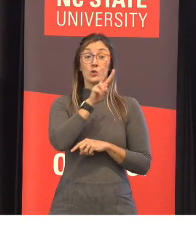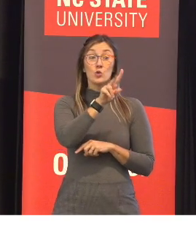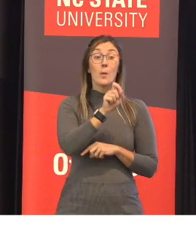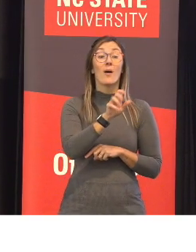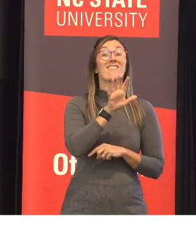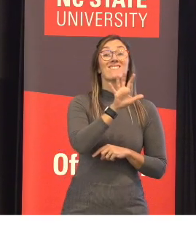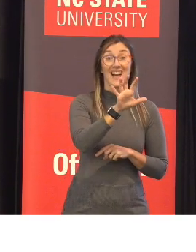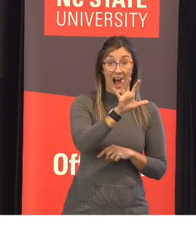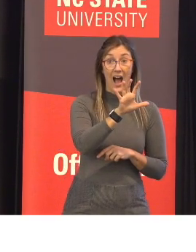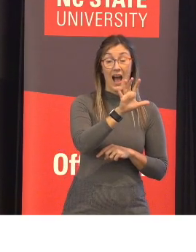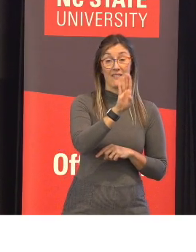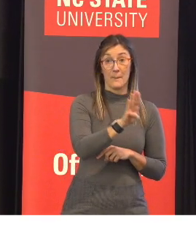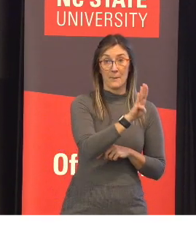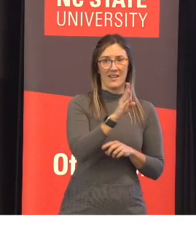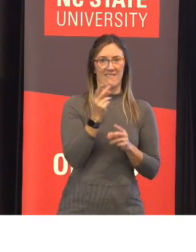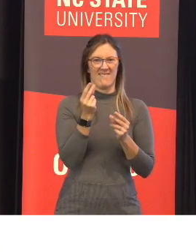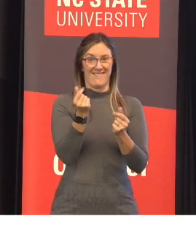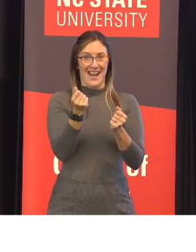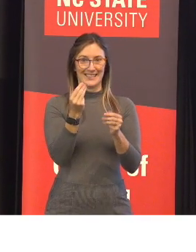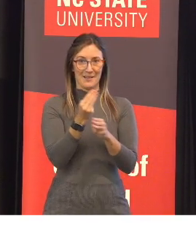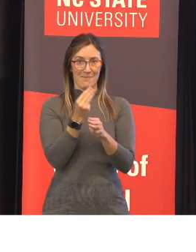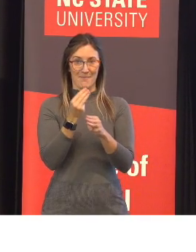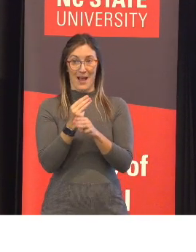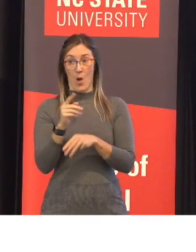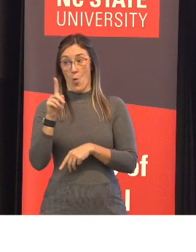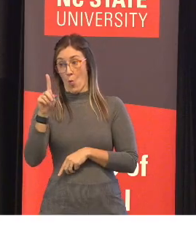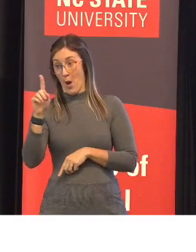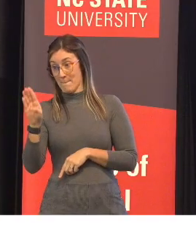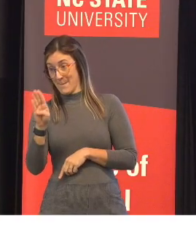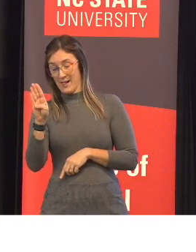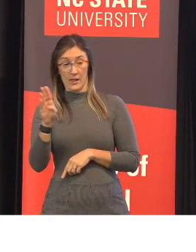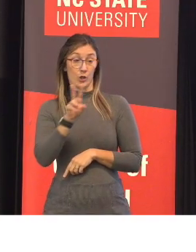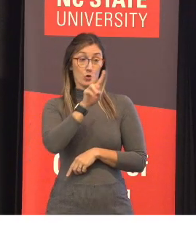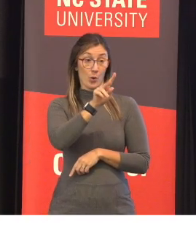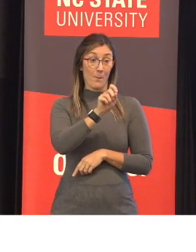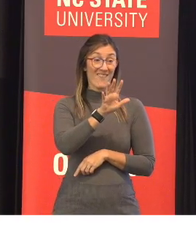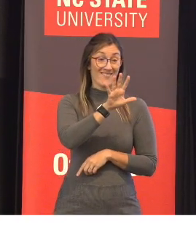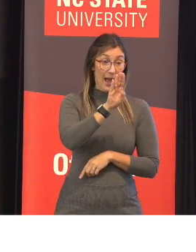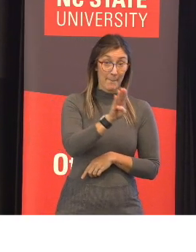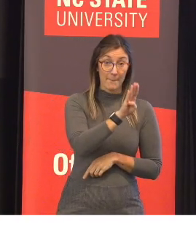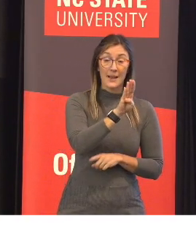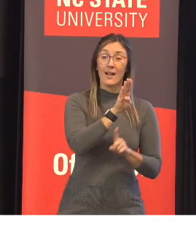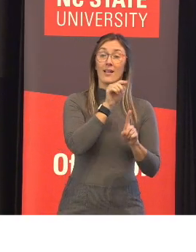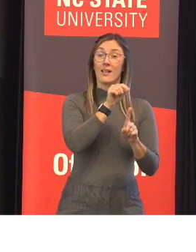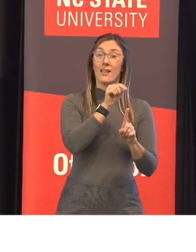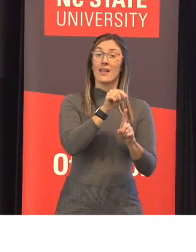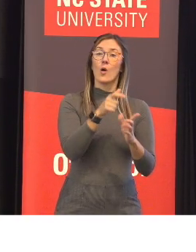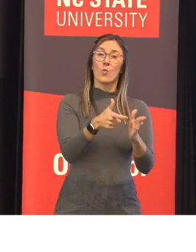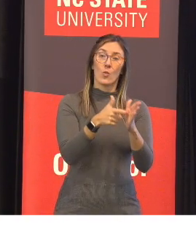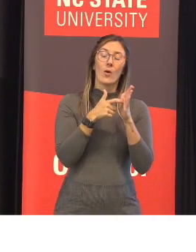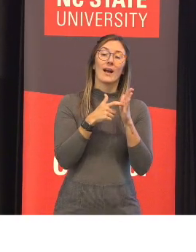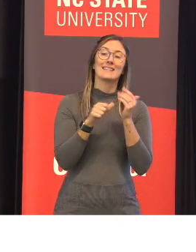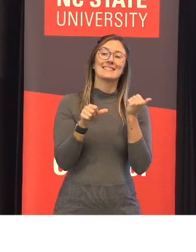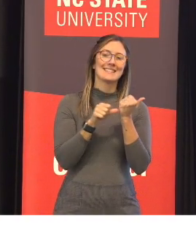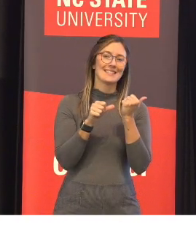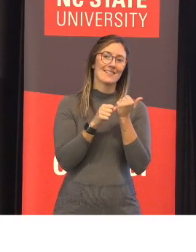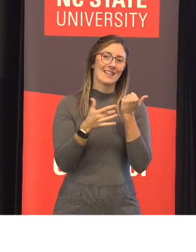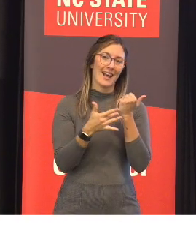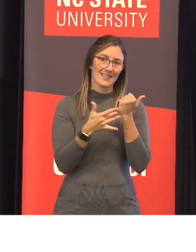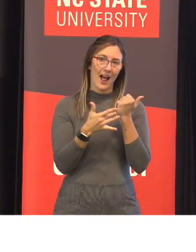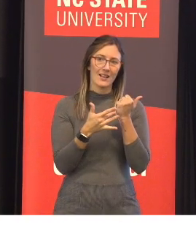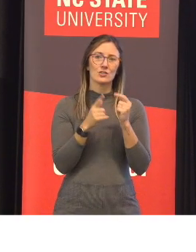1.2 billion, fast math, see how I did that, that need assistive technology to